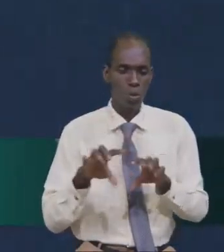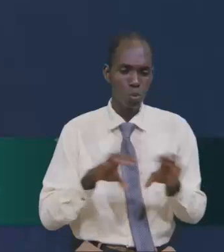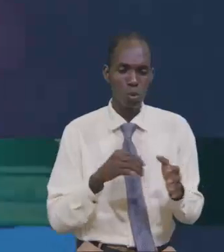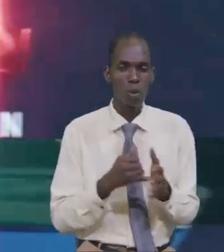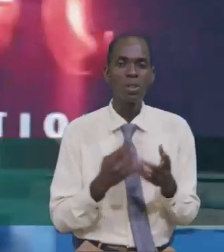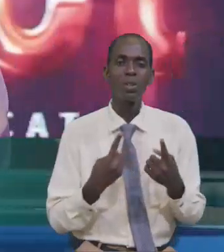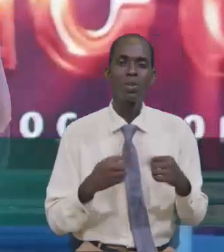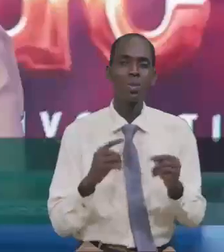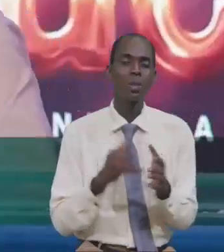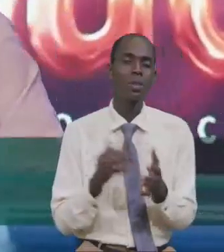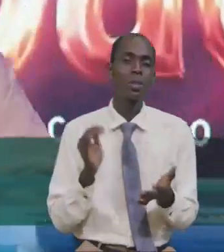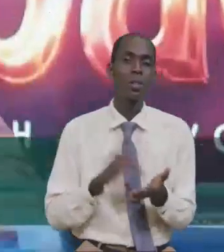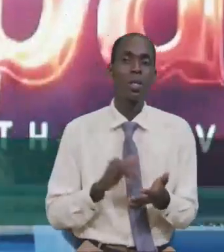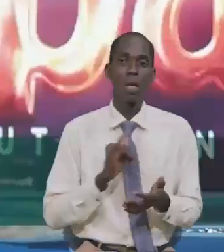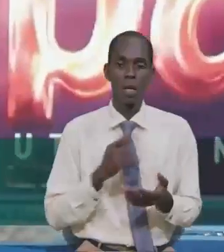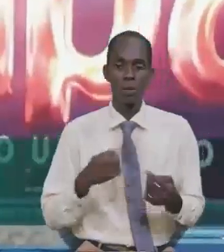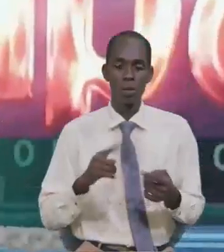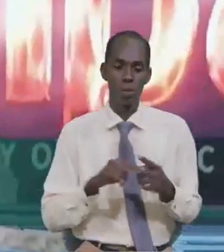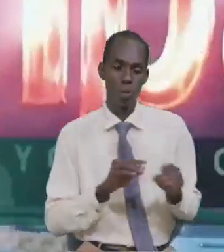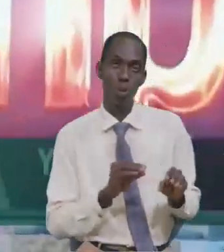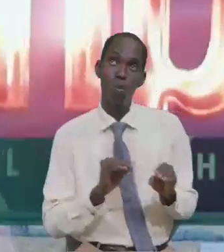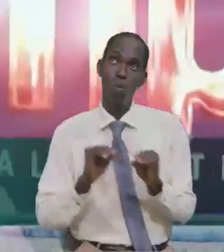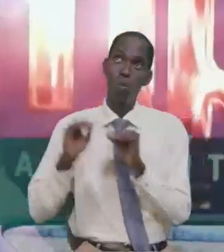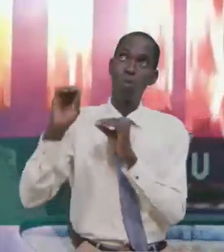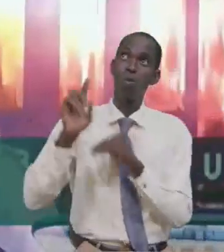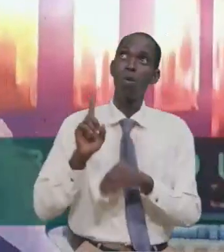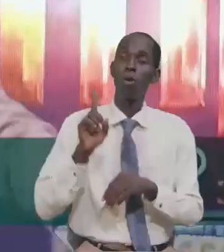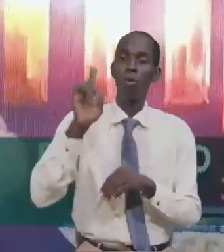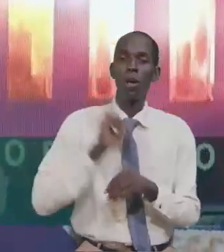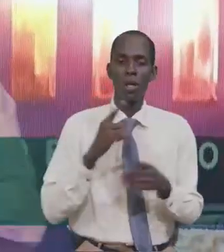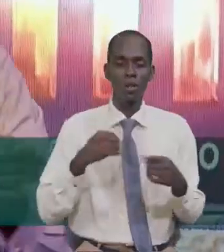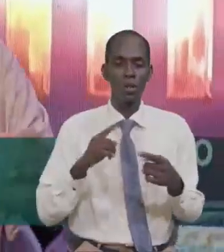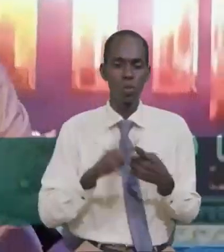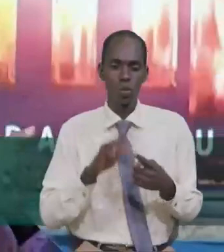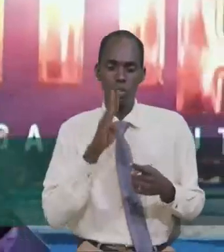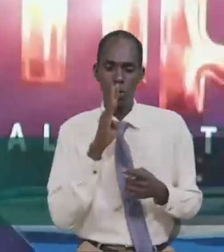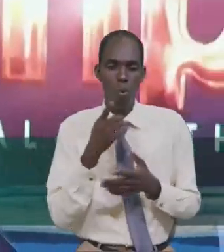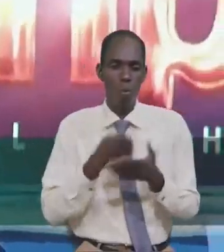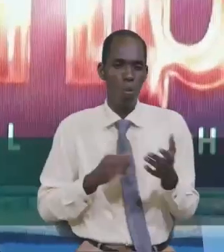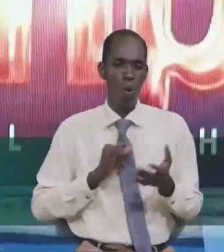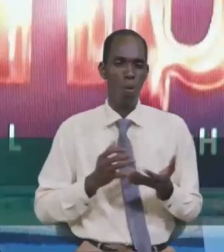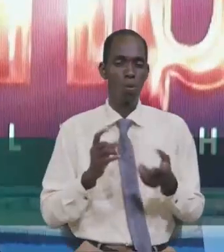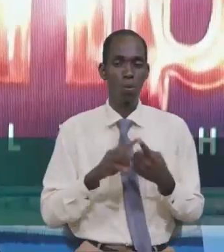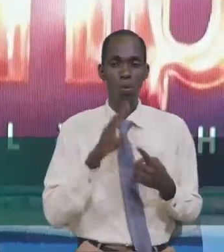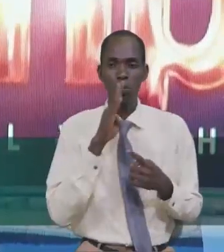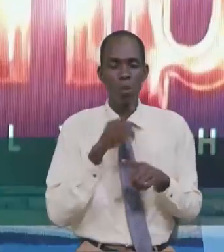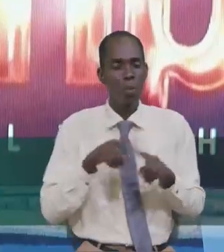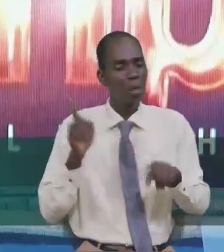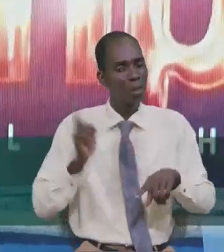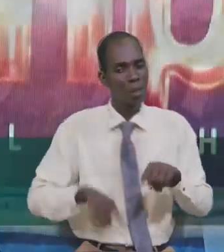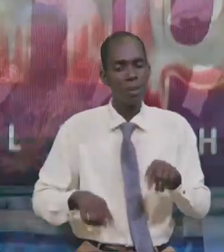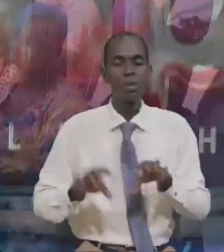couldn't do it again. The perseverance with motivation. And then number seven, in the